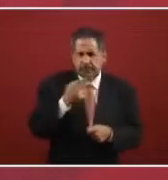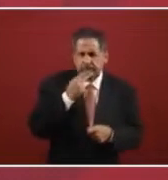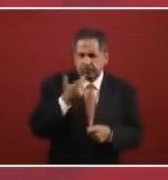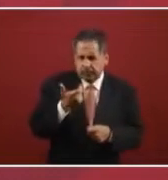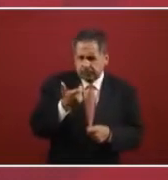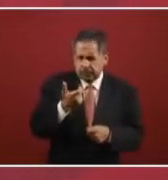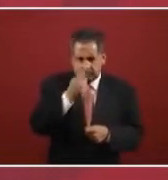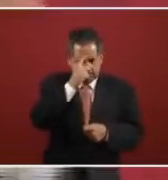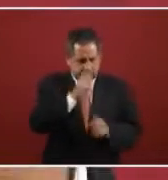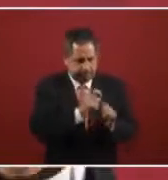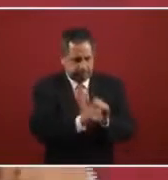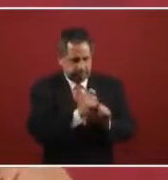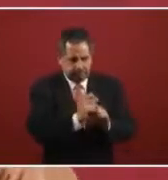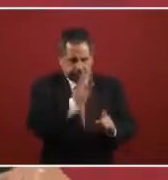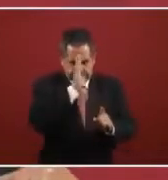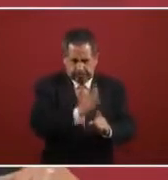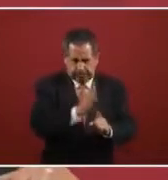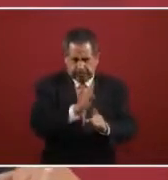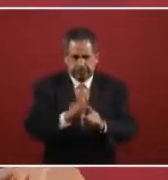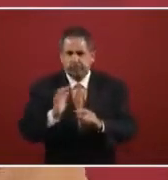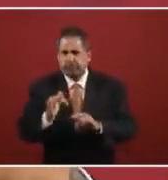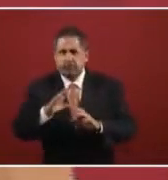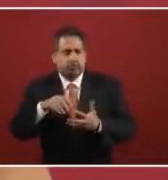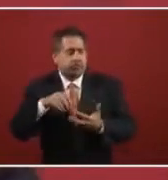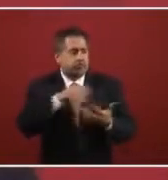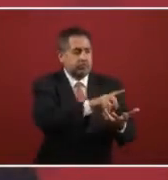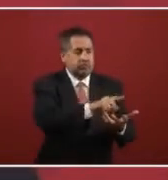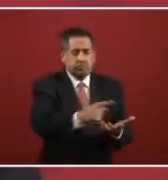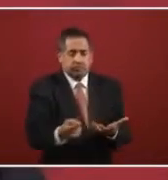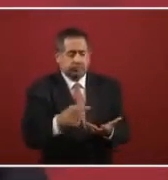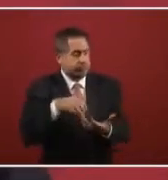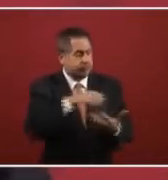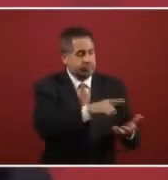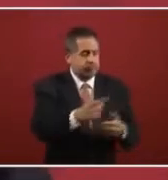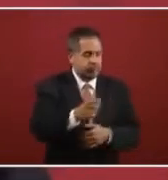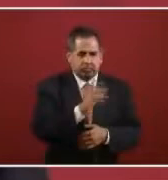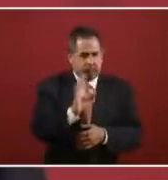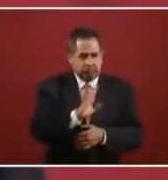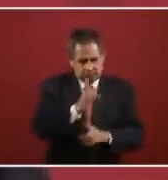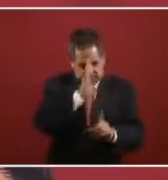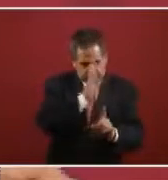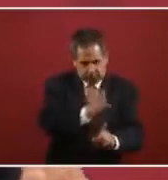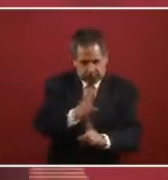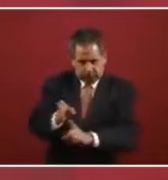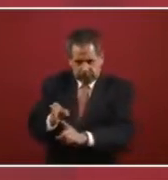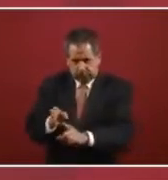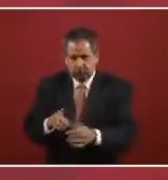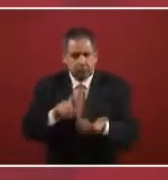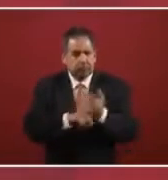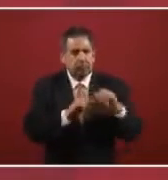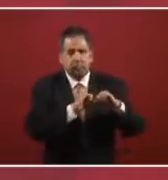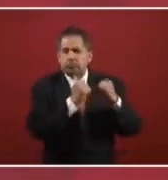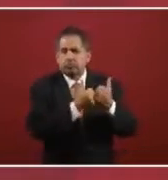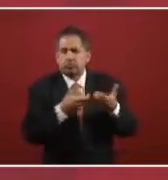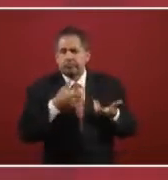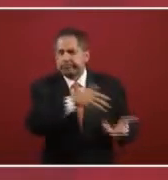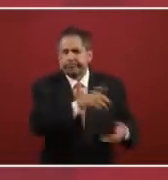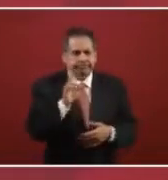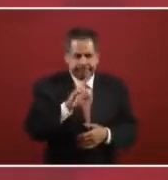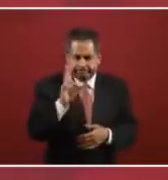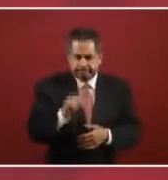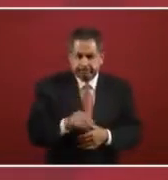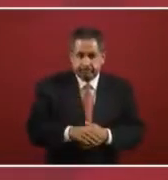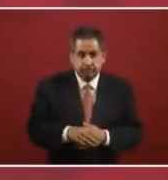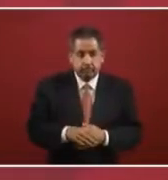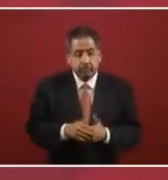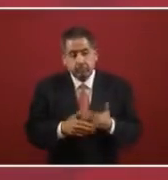Okay, pero you se va a use it, entregar de manera but you're directa going to give it to the people a los directly, productores, to the producers, no a las organizaciones. not to the organizations. Entonces,